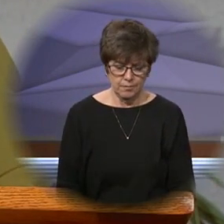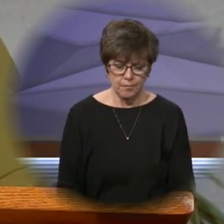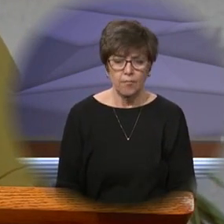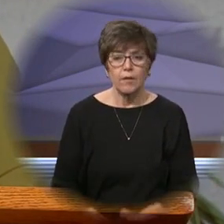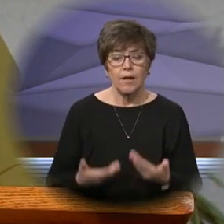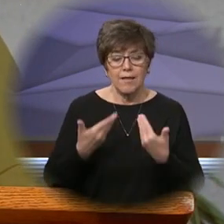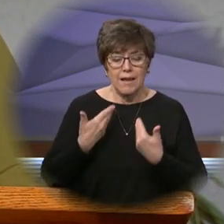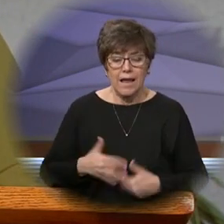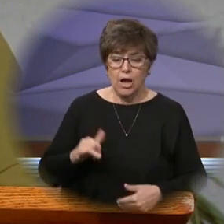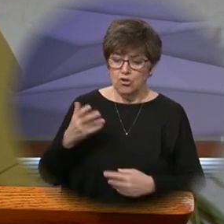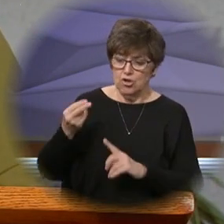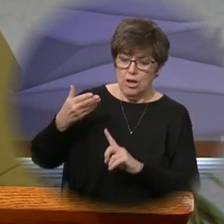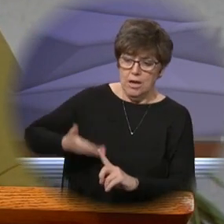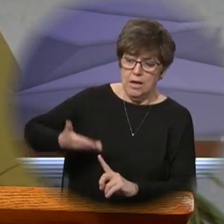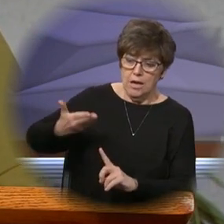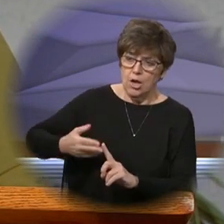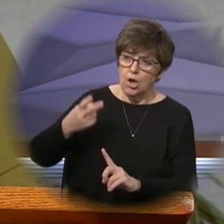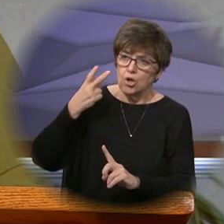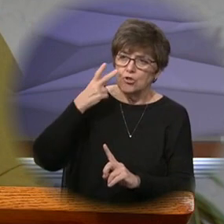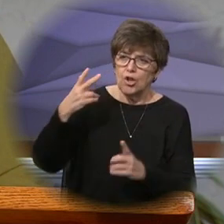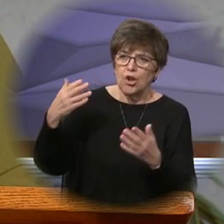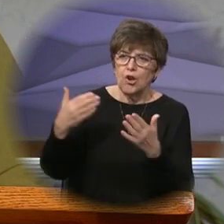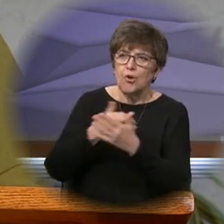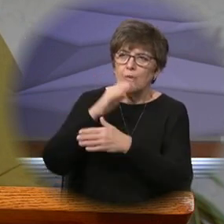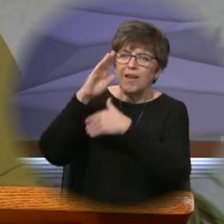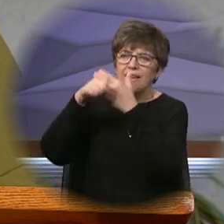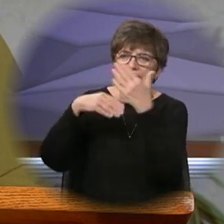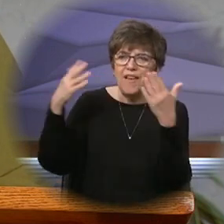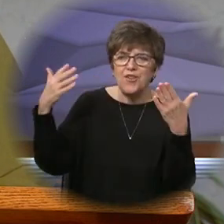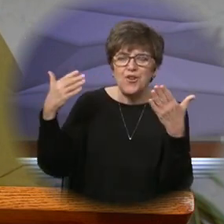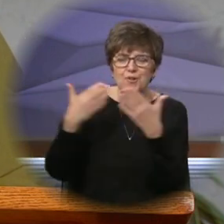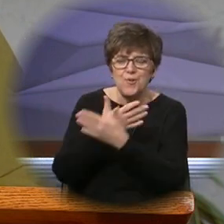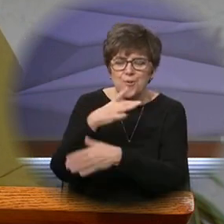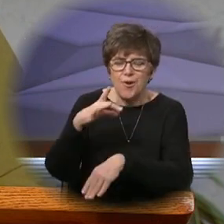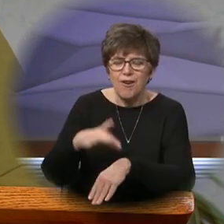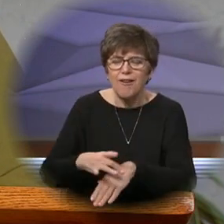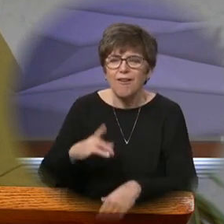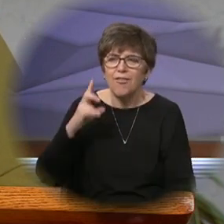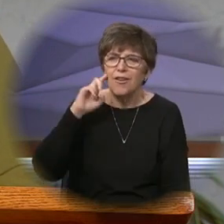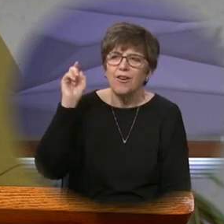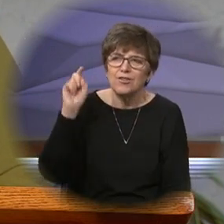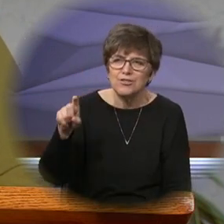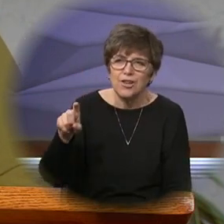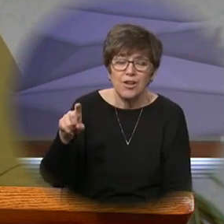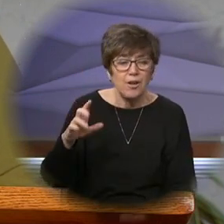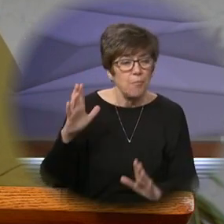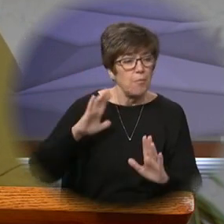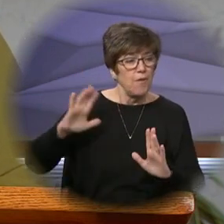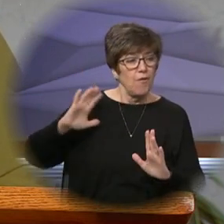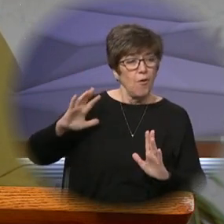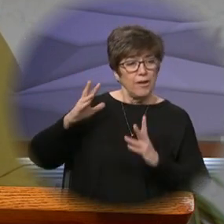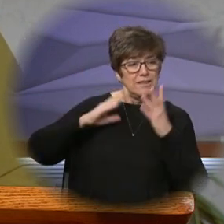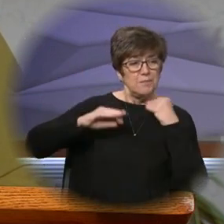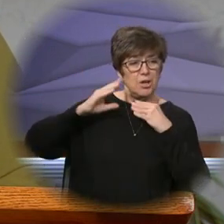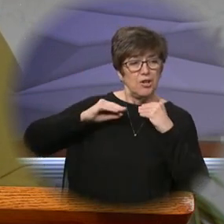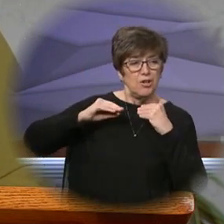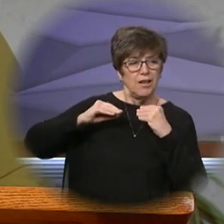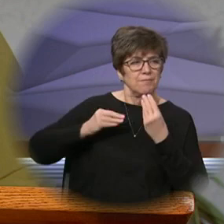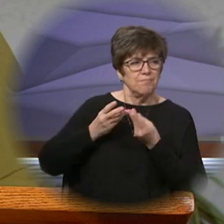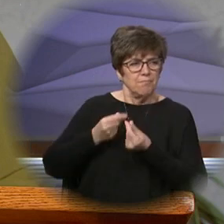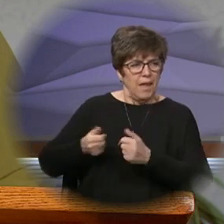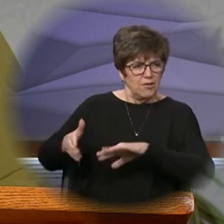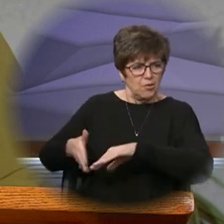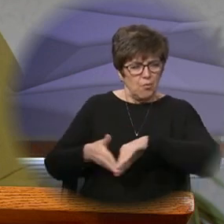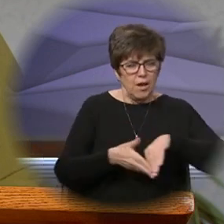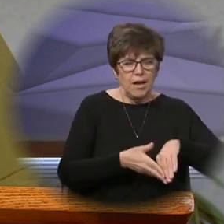Then I, John, saw a new heaven and a new earth. The former heaven and the former earth had passed